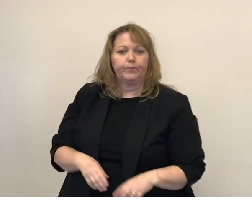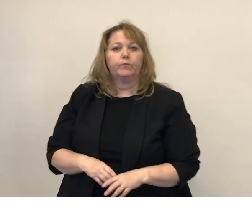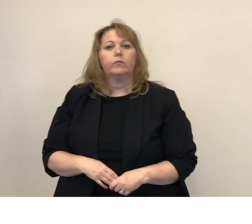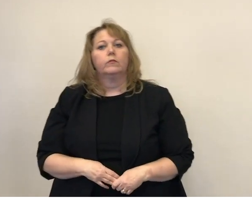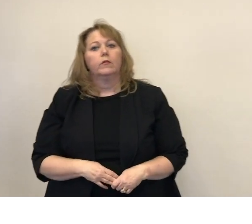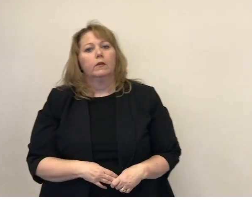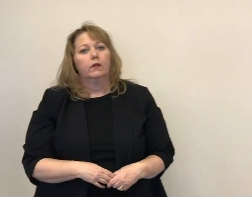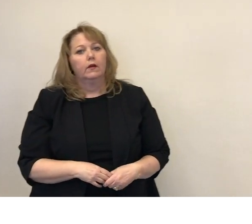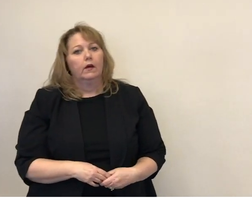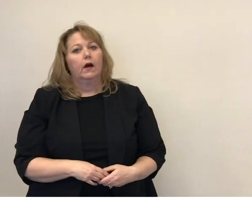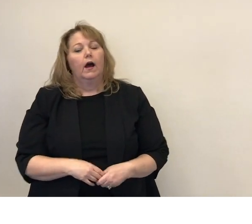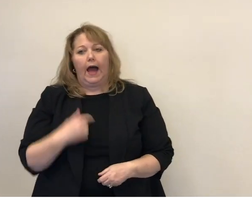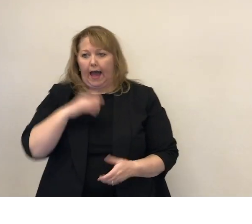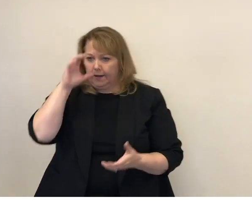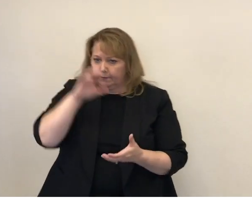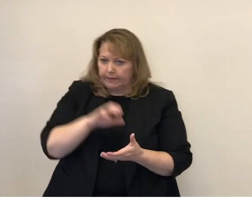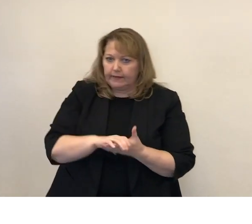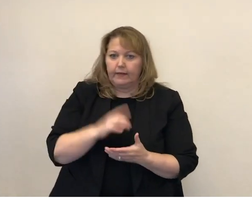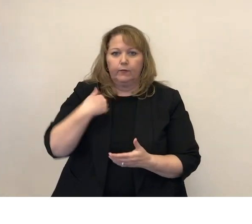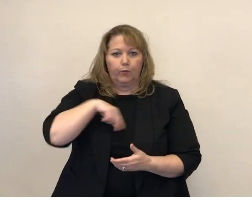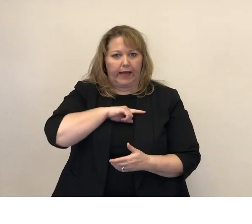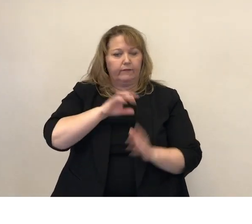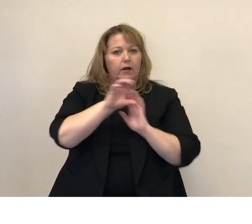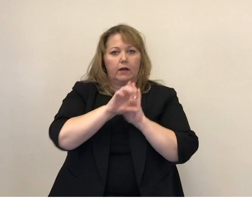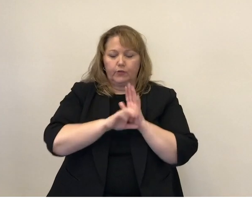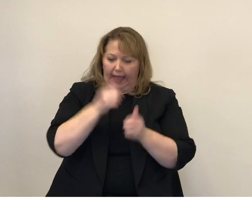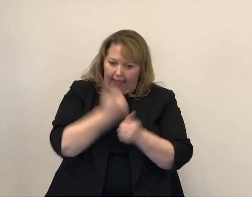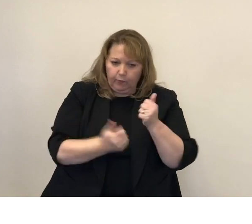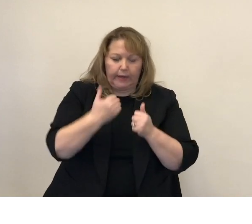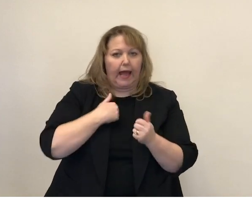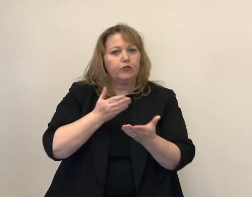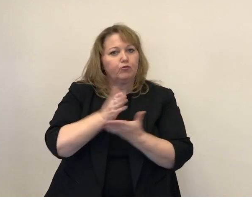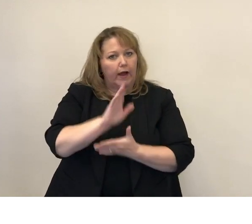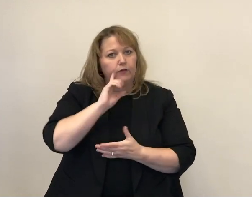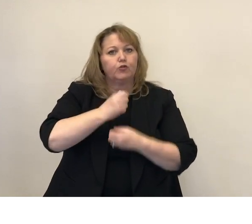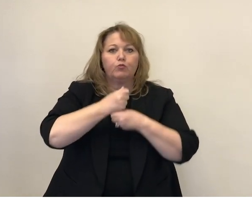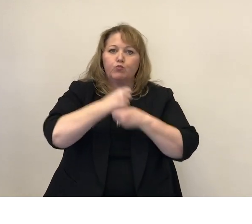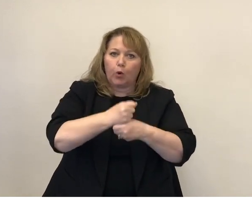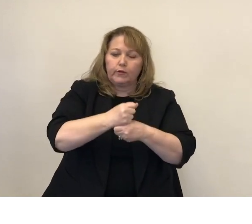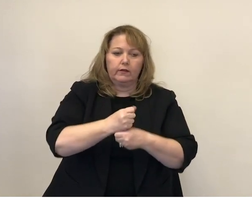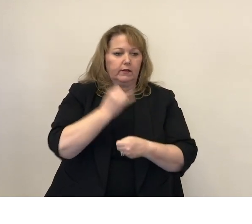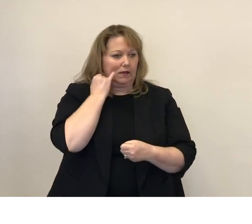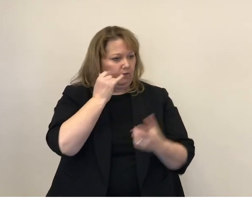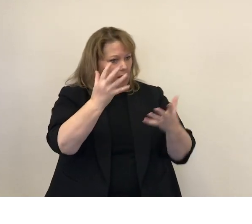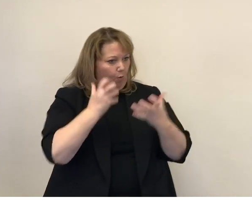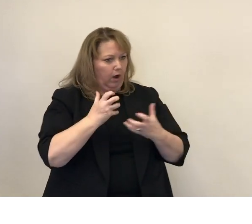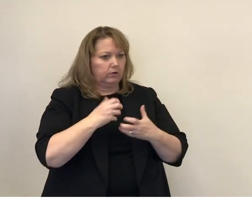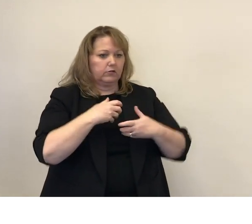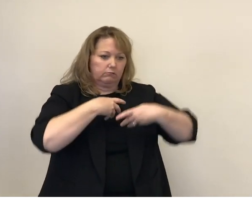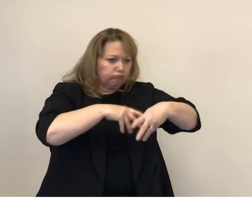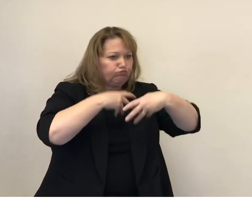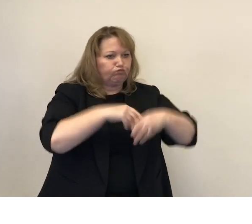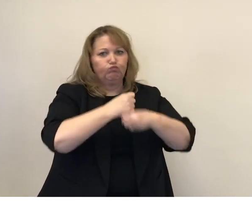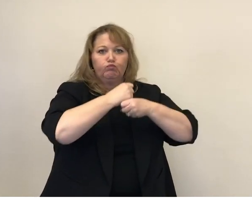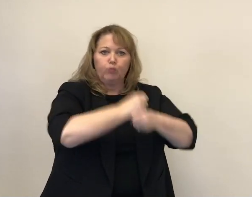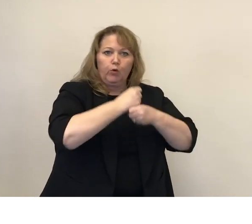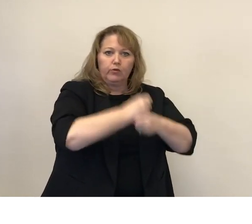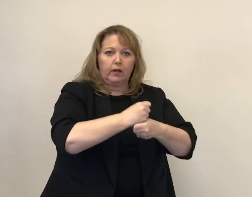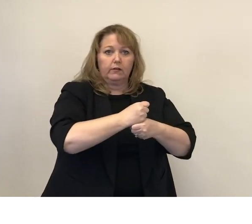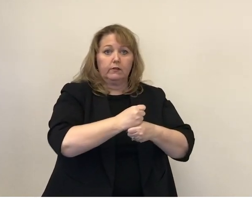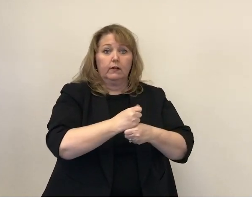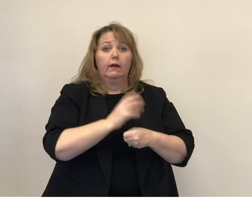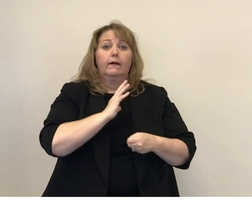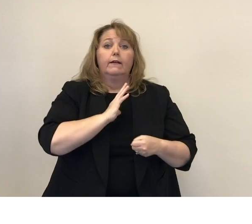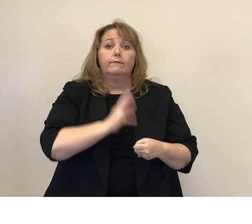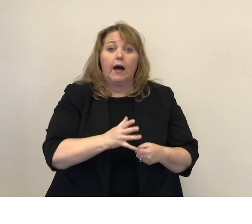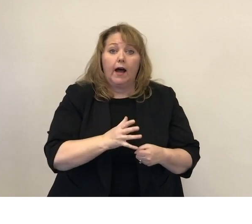I'm a firm believer in our Constitution, everybody's right to protest, and if they choose to protest, I just ask them to please exercise social